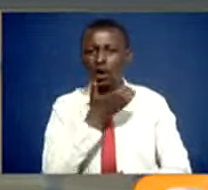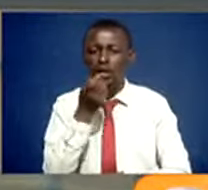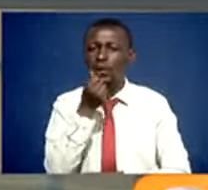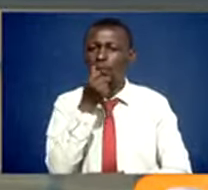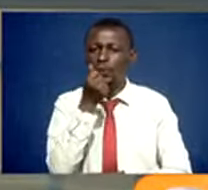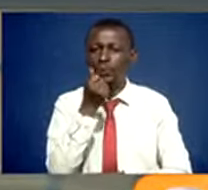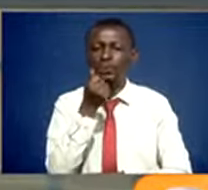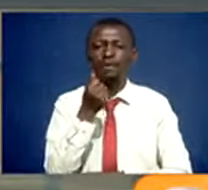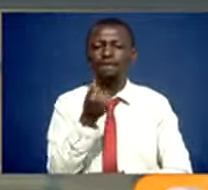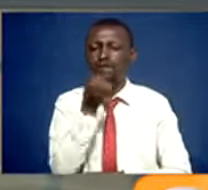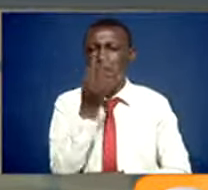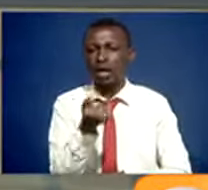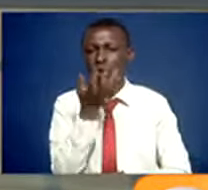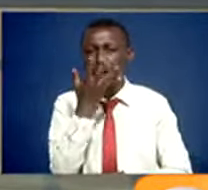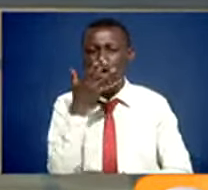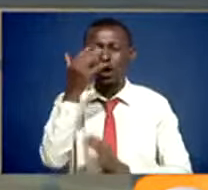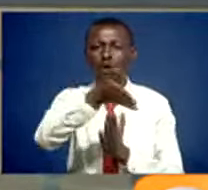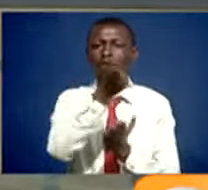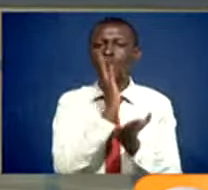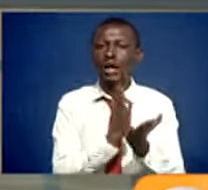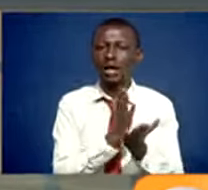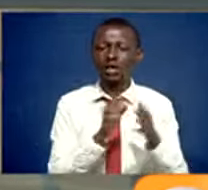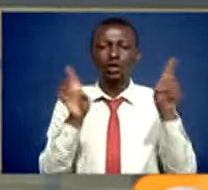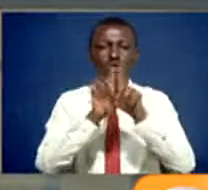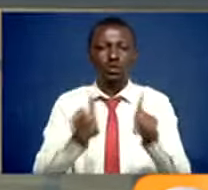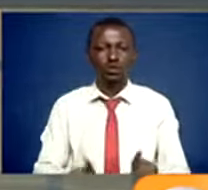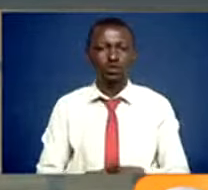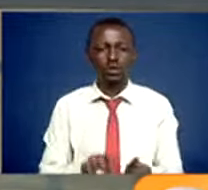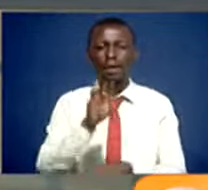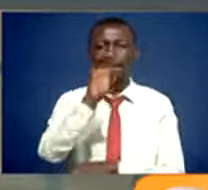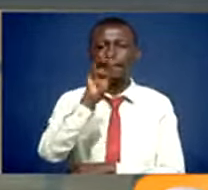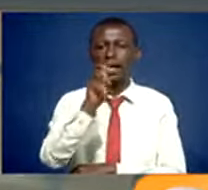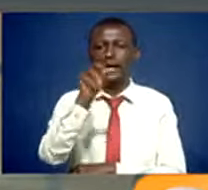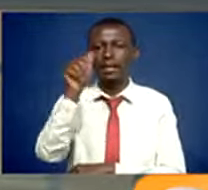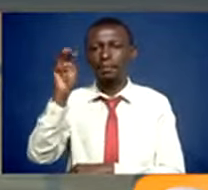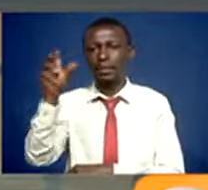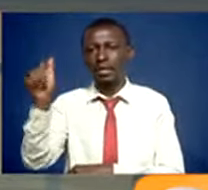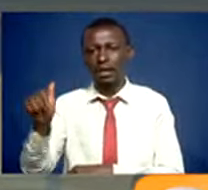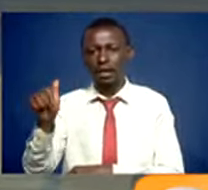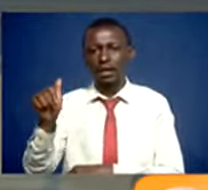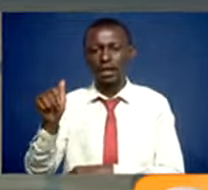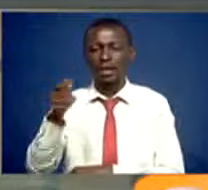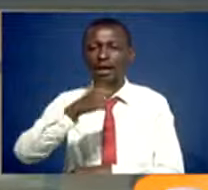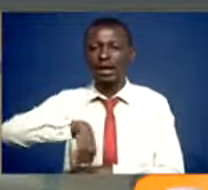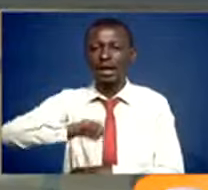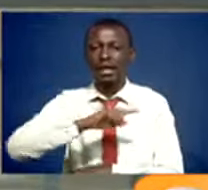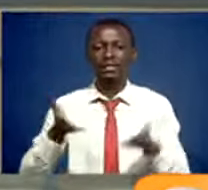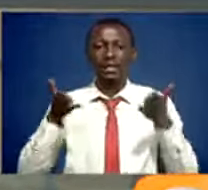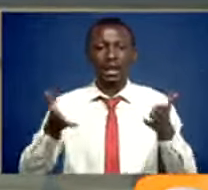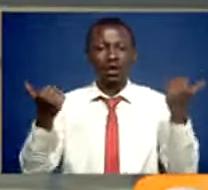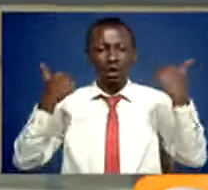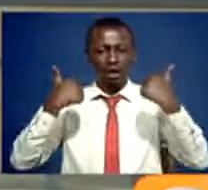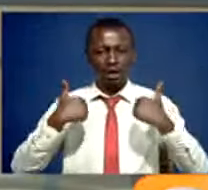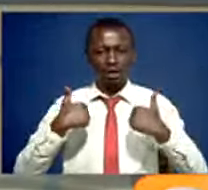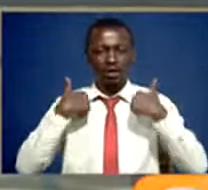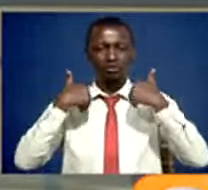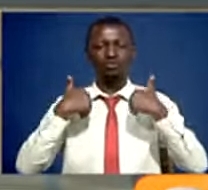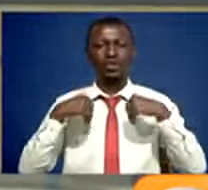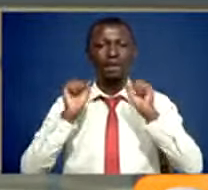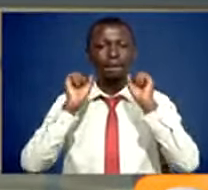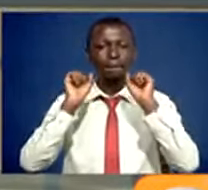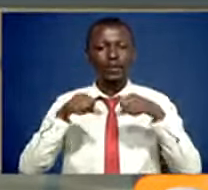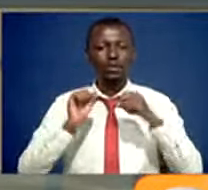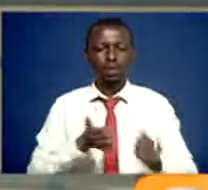pyrethrum, flowers, avocado, and macadamia nuts. We now have the potential to become